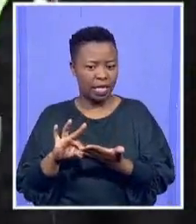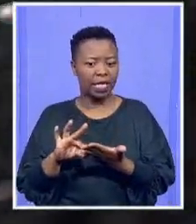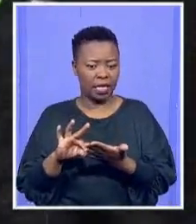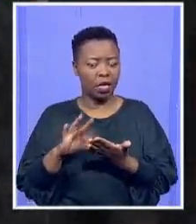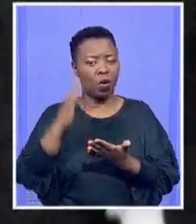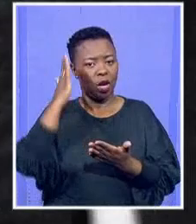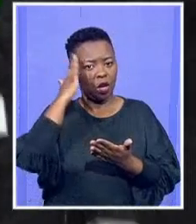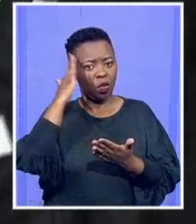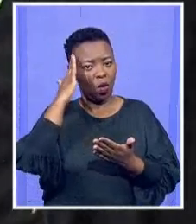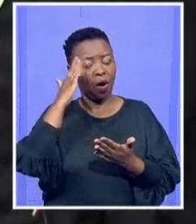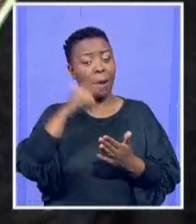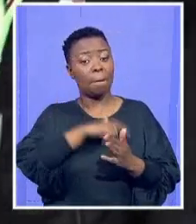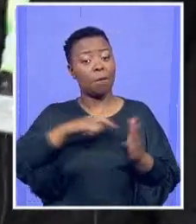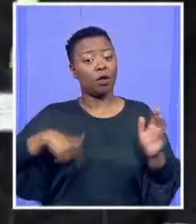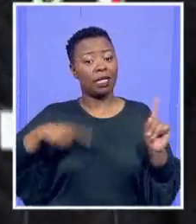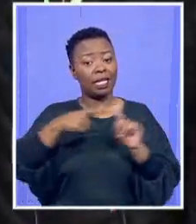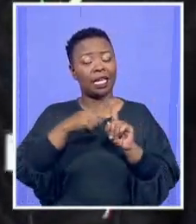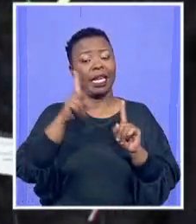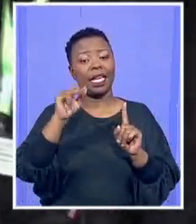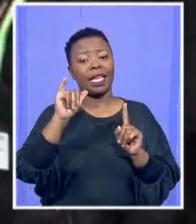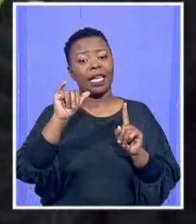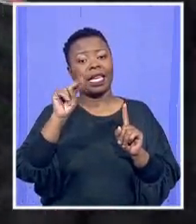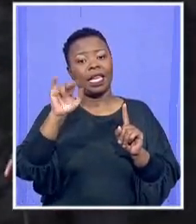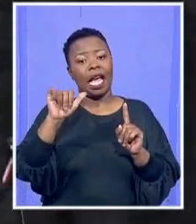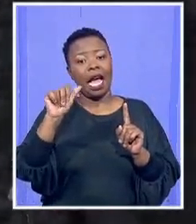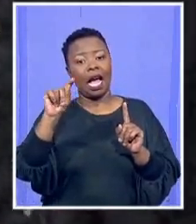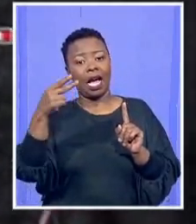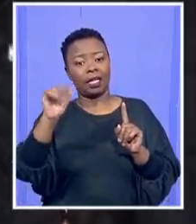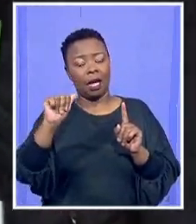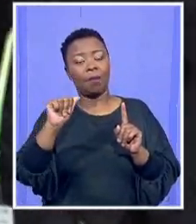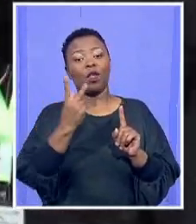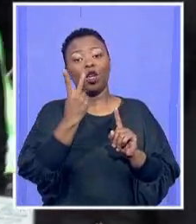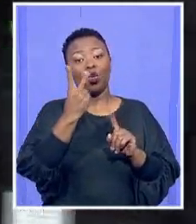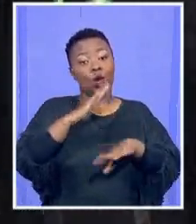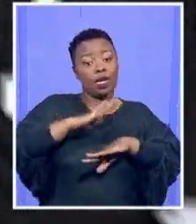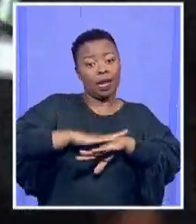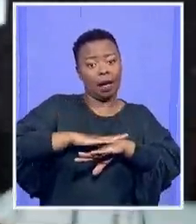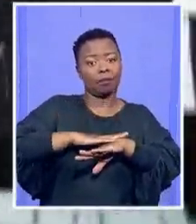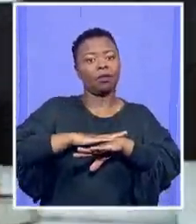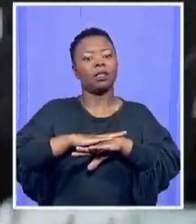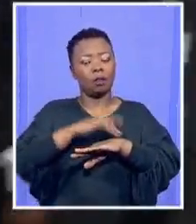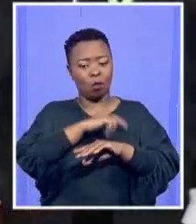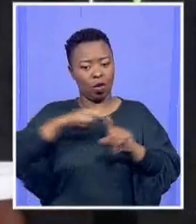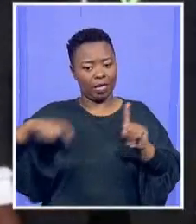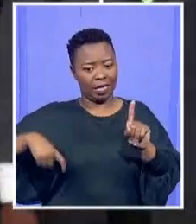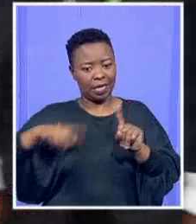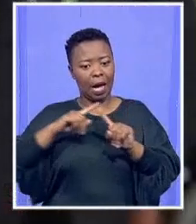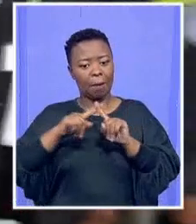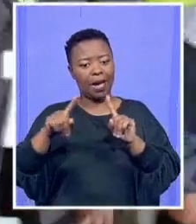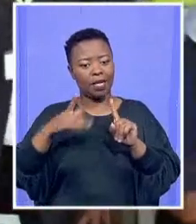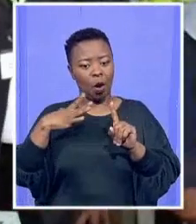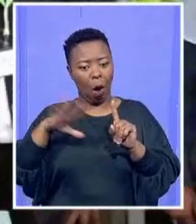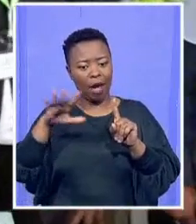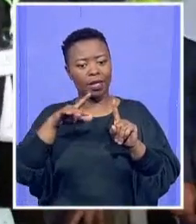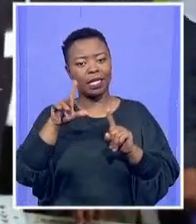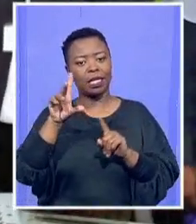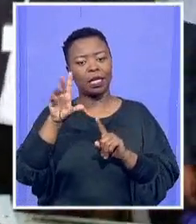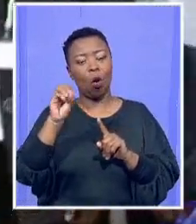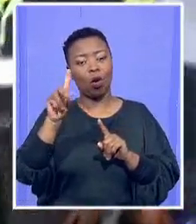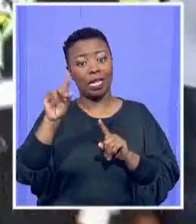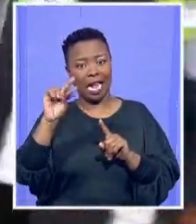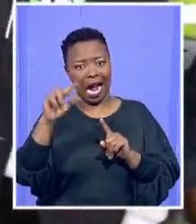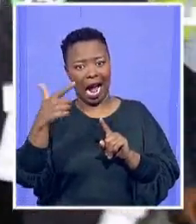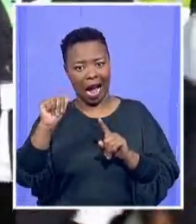President Kenyatta, having served the constitutionally limited 2 terms, is backing Odinga to succeed him. And of course, this is